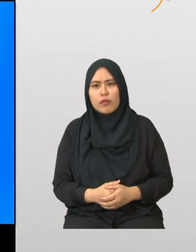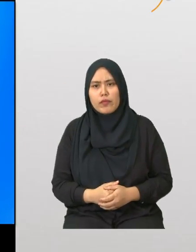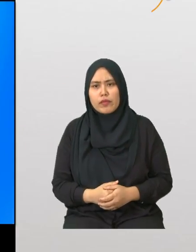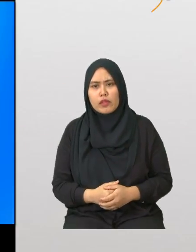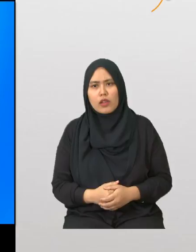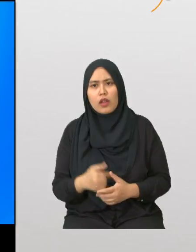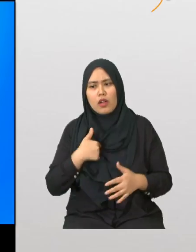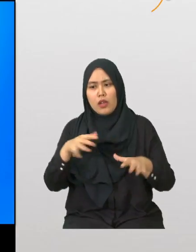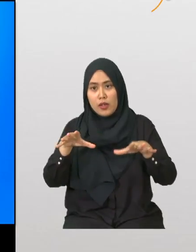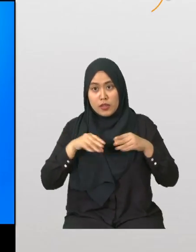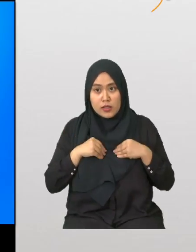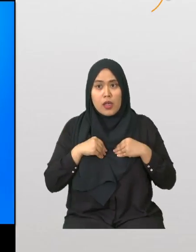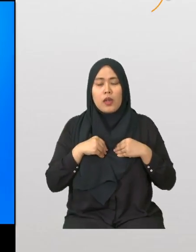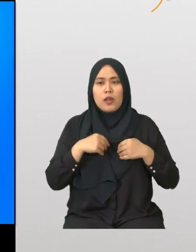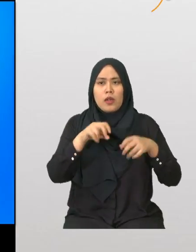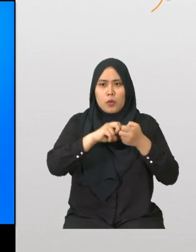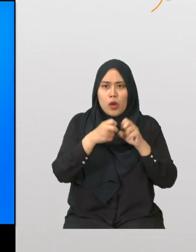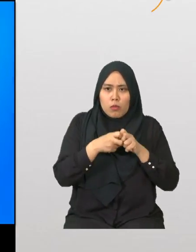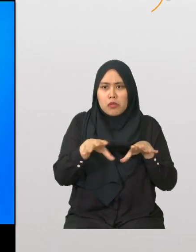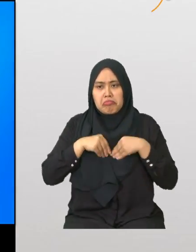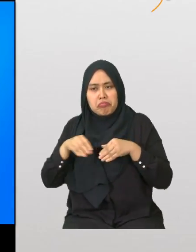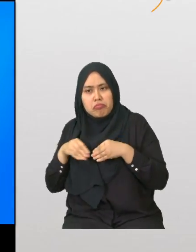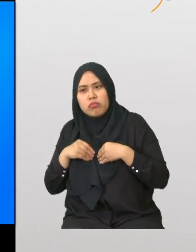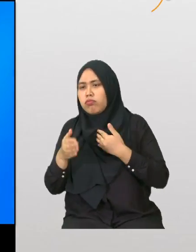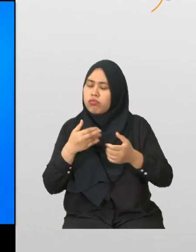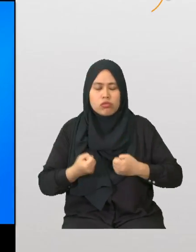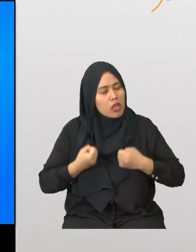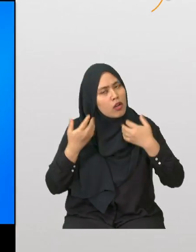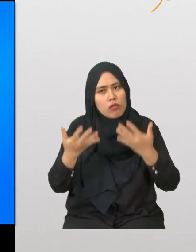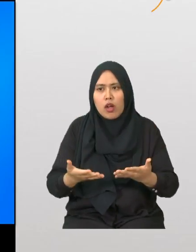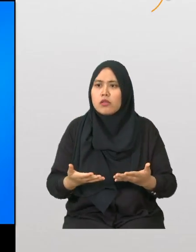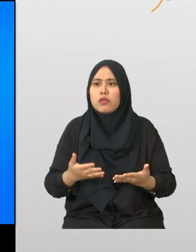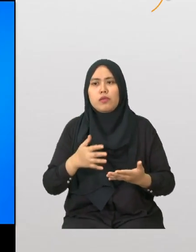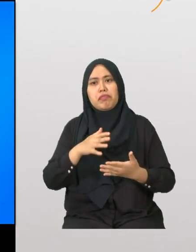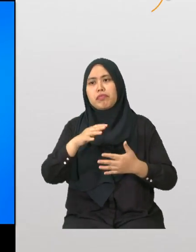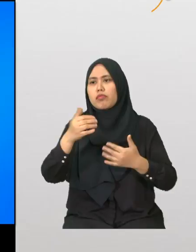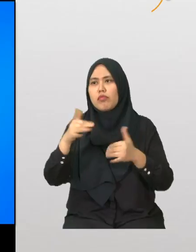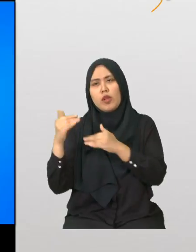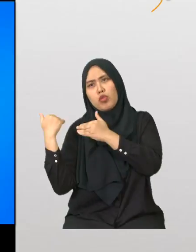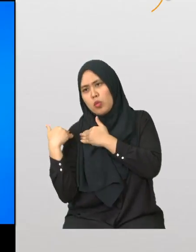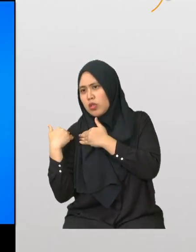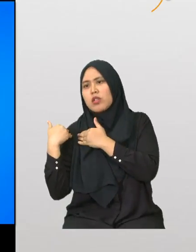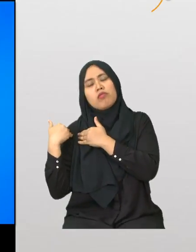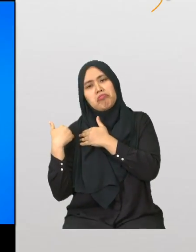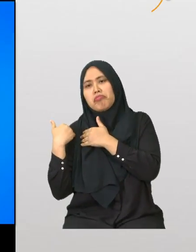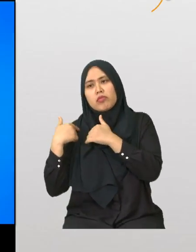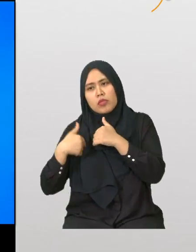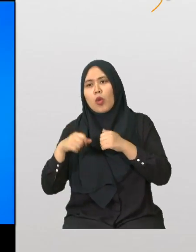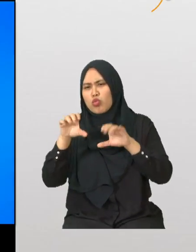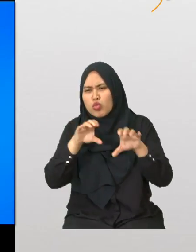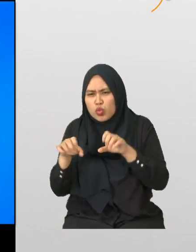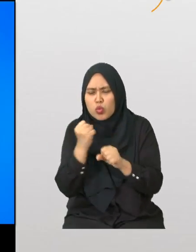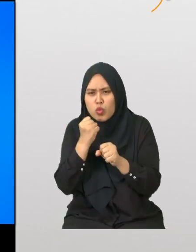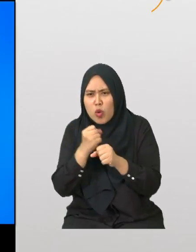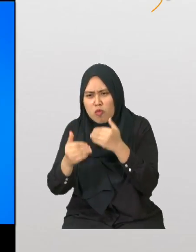They accepted hardships, they made sacrifices, they answered the call of duty, they worked with their leaders to build a